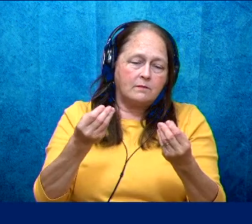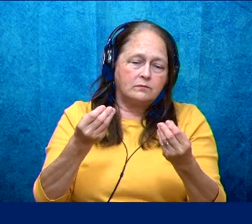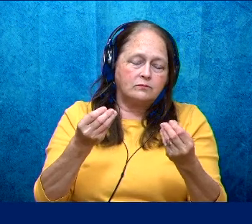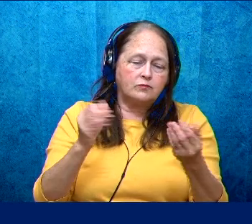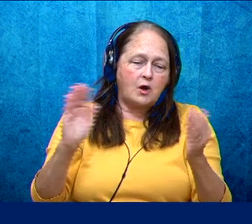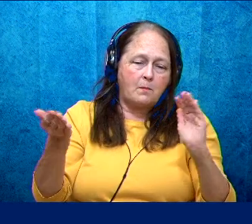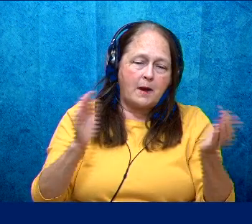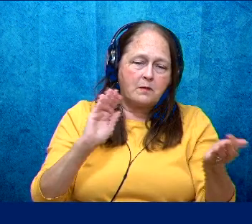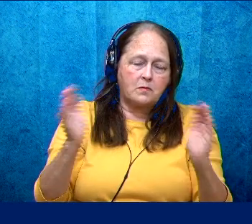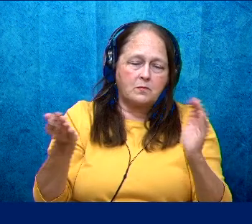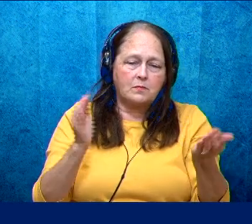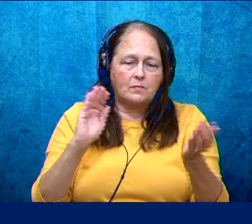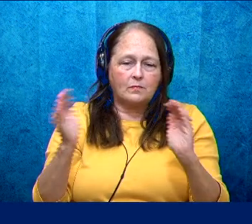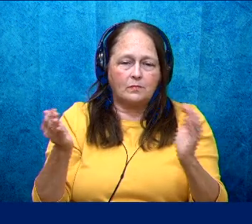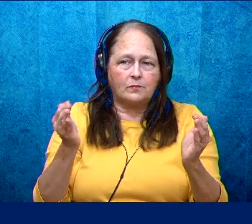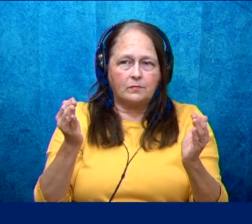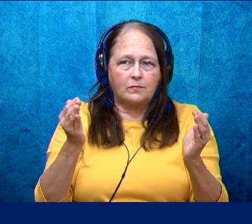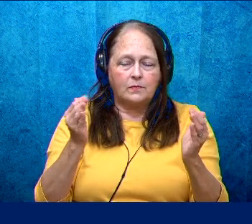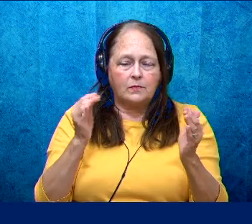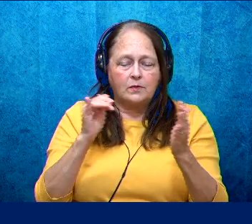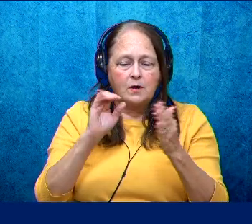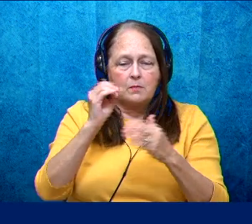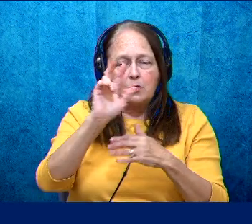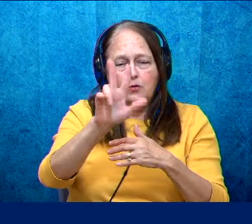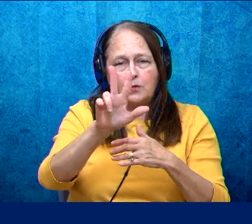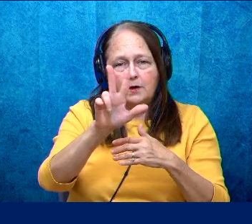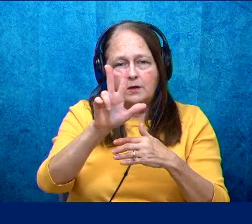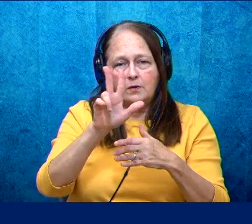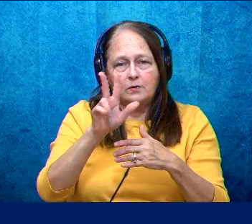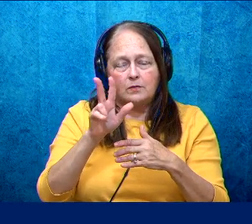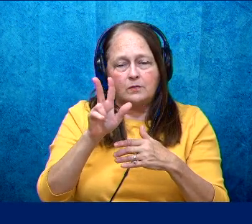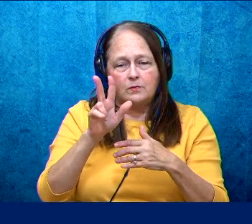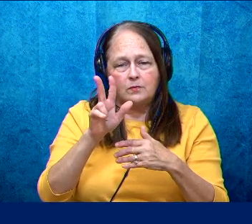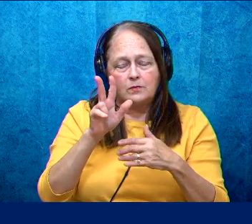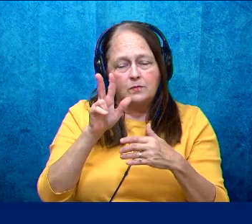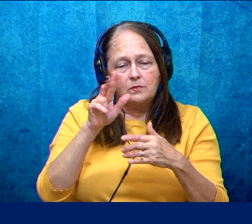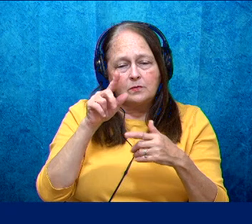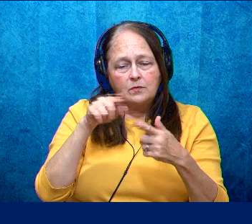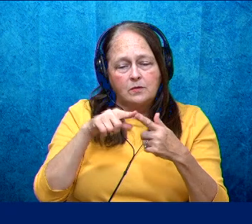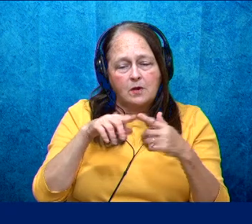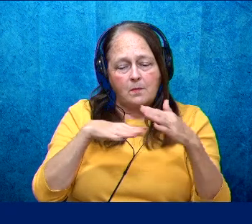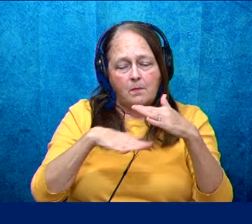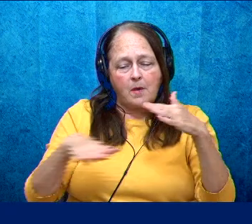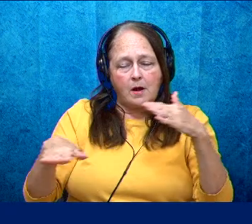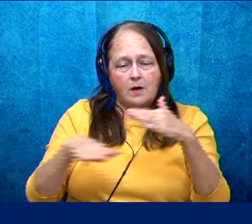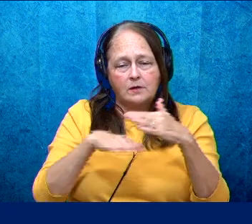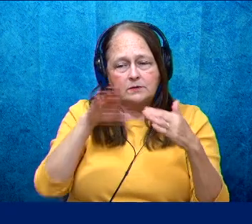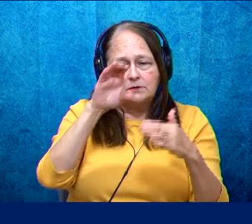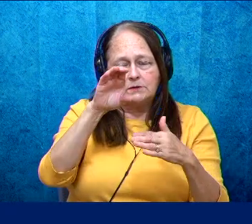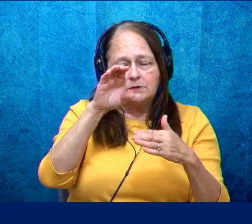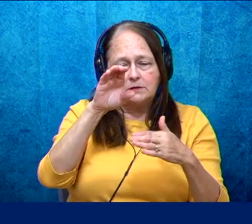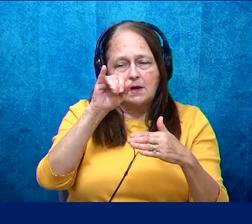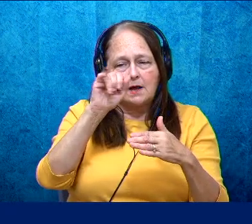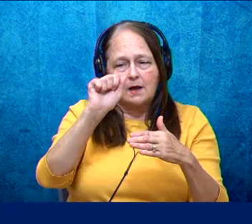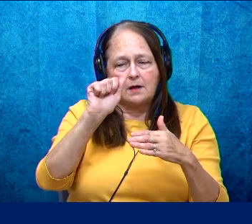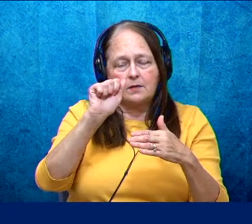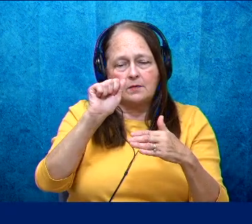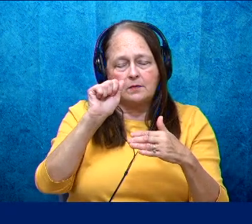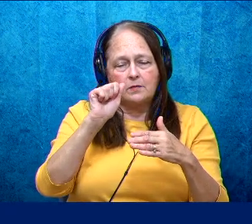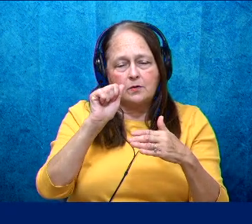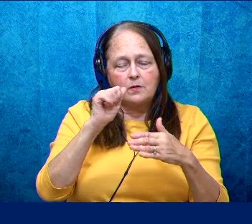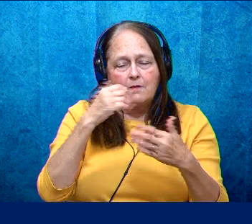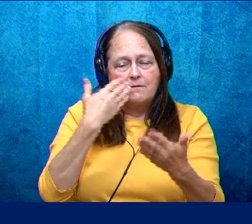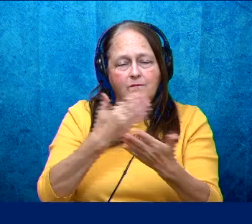reference. Who's the source? Number 3, if you look down at the far bottom, it's the CIA World Factbook, which